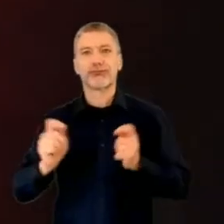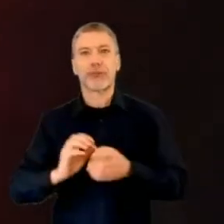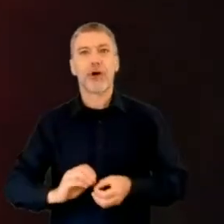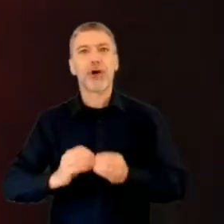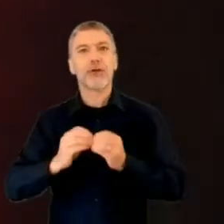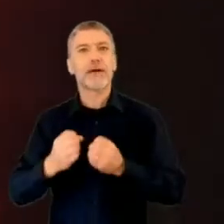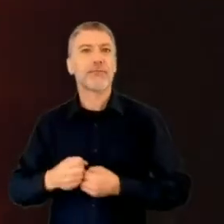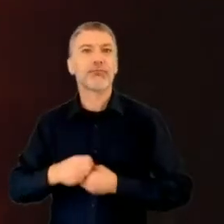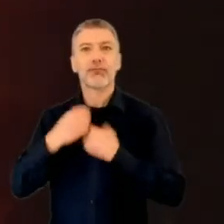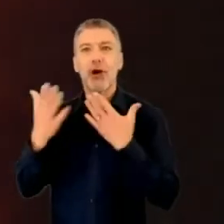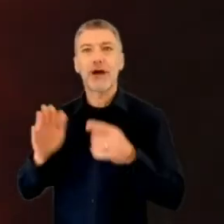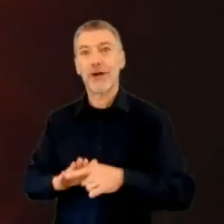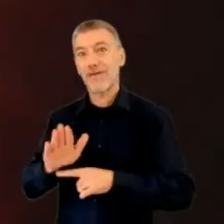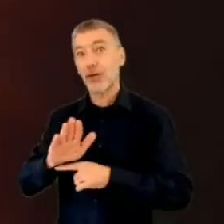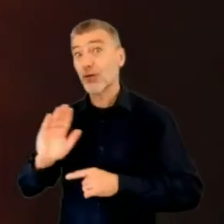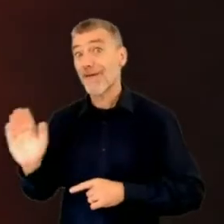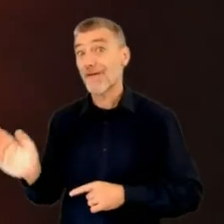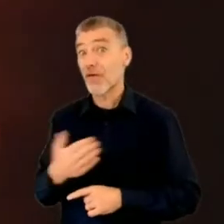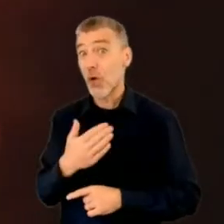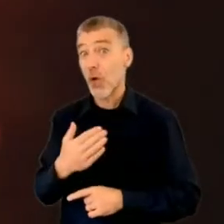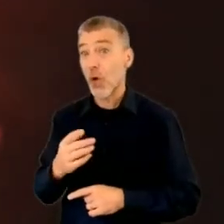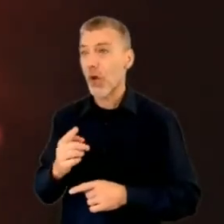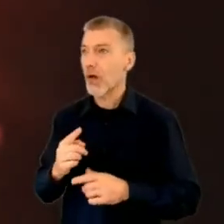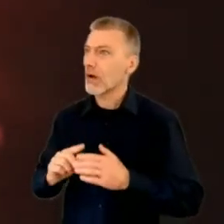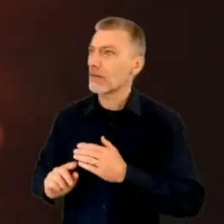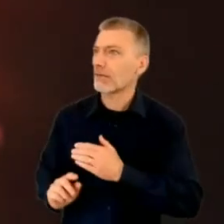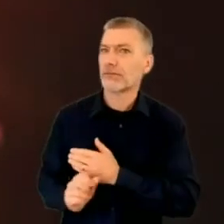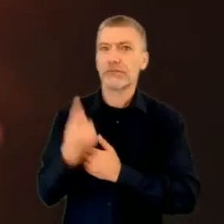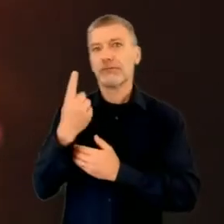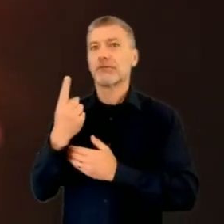by pioneering the power that matters